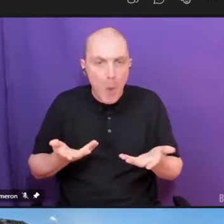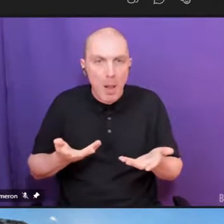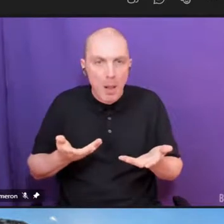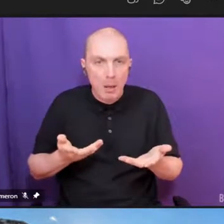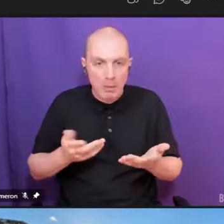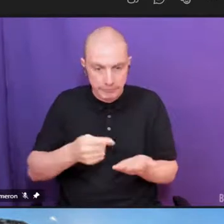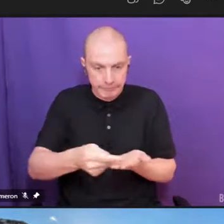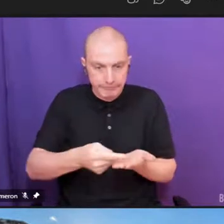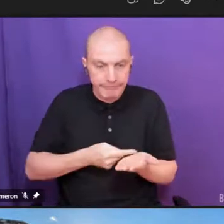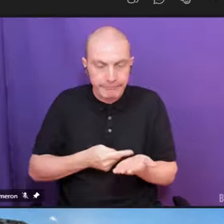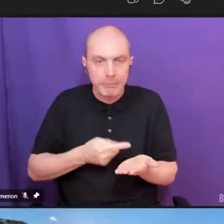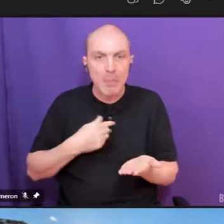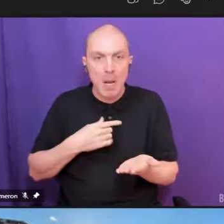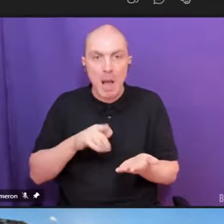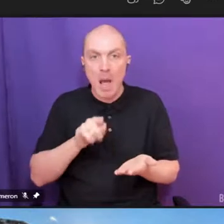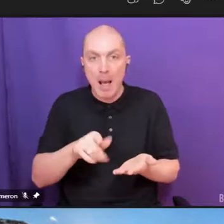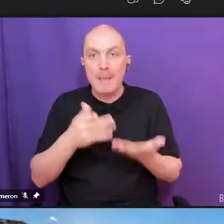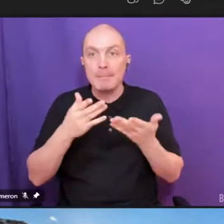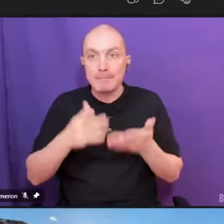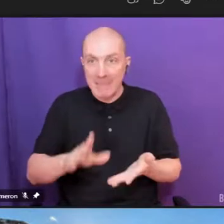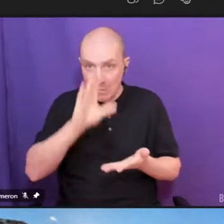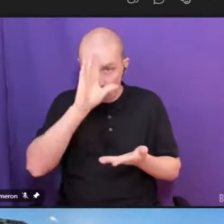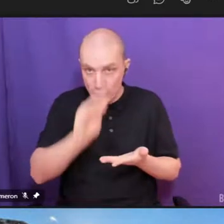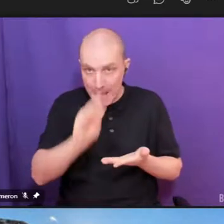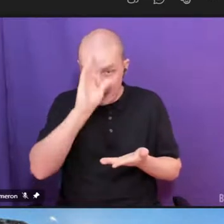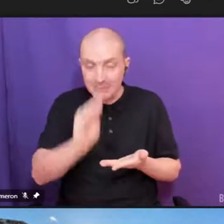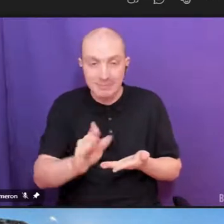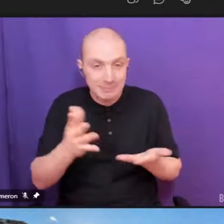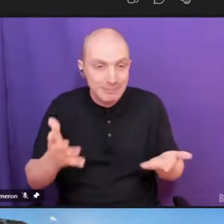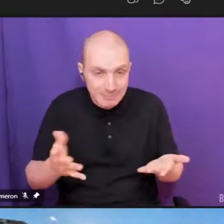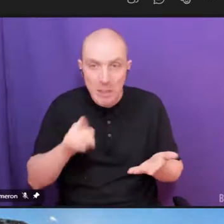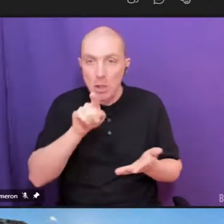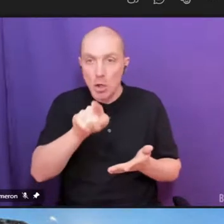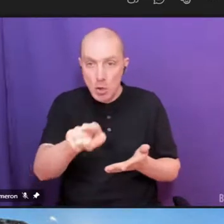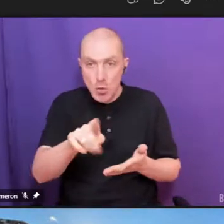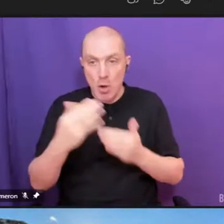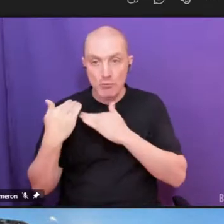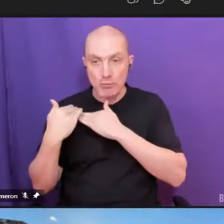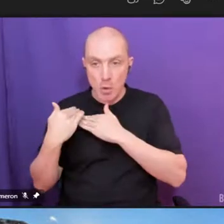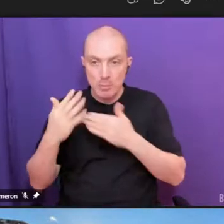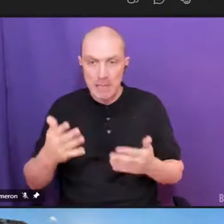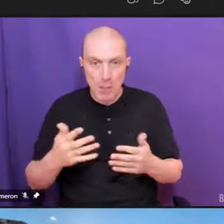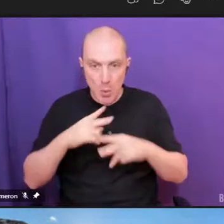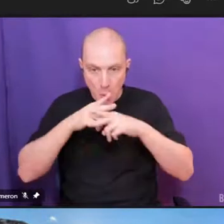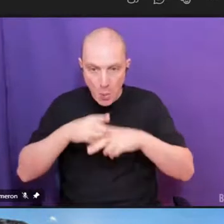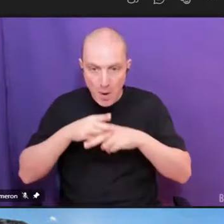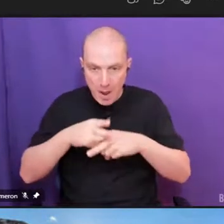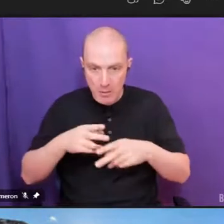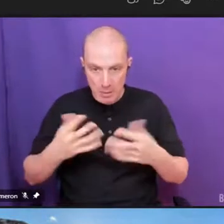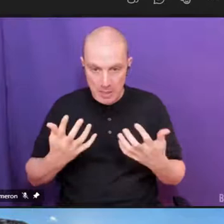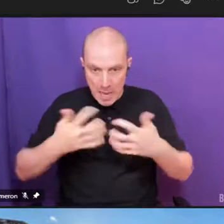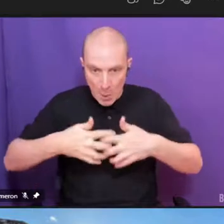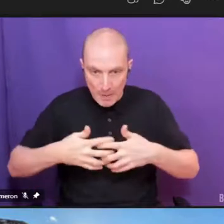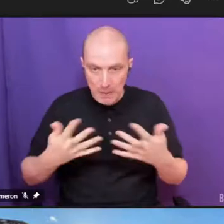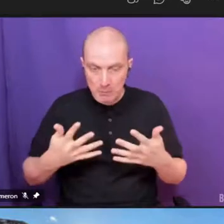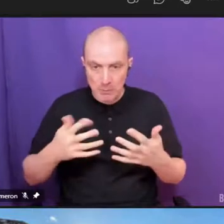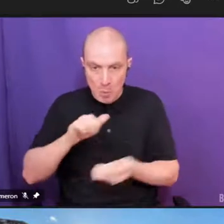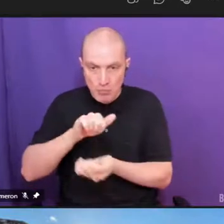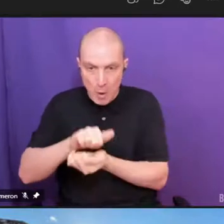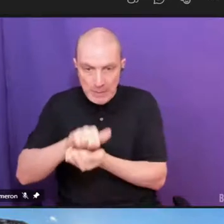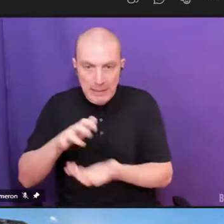remind them of duties to safeguard assets and council data, but also to reiterate the potential sanctions around the misuse of